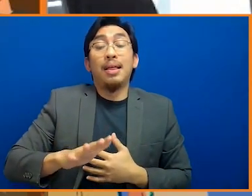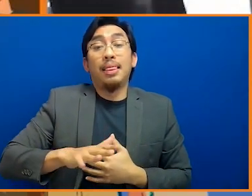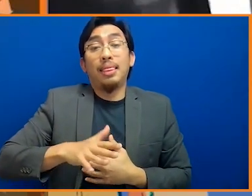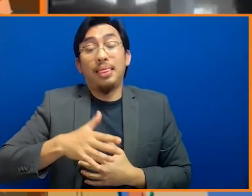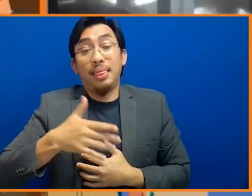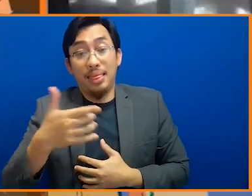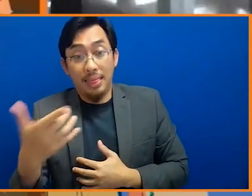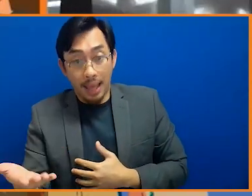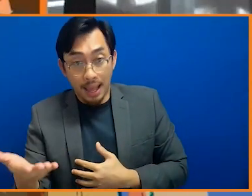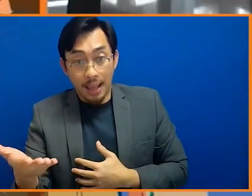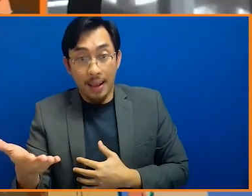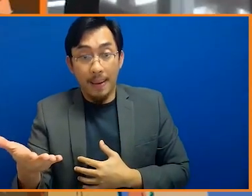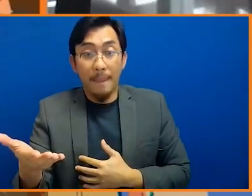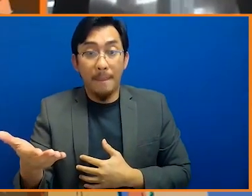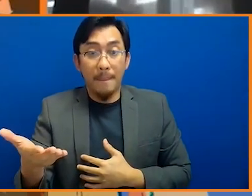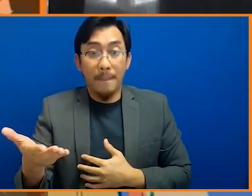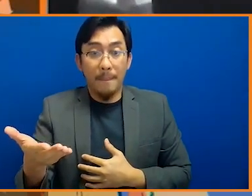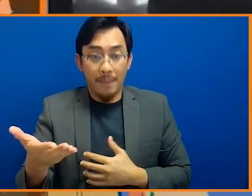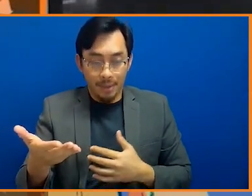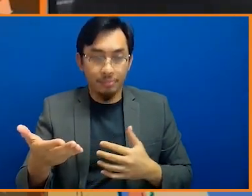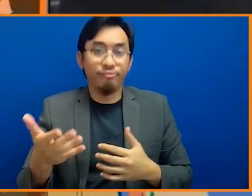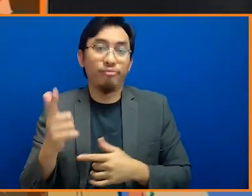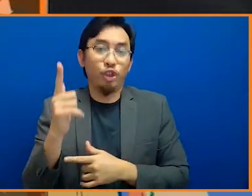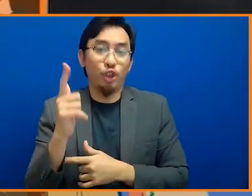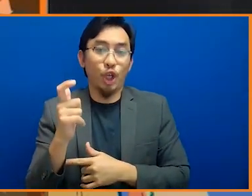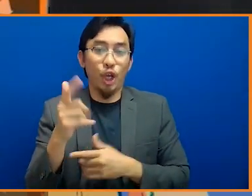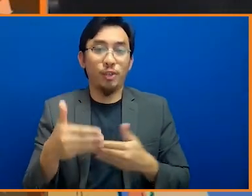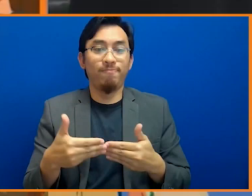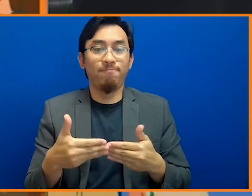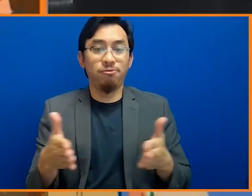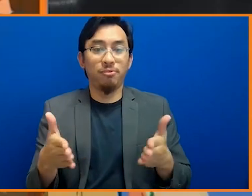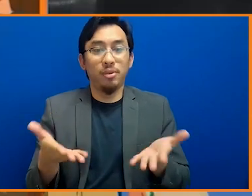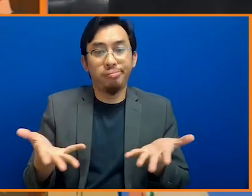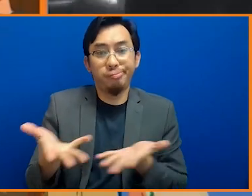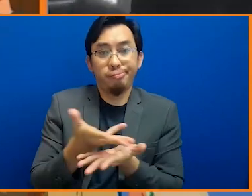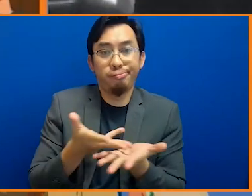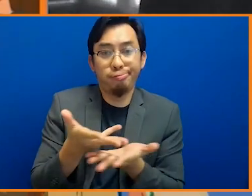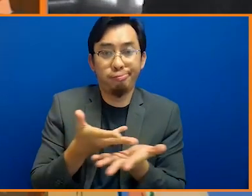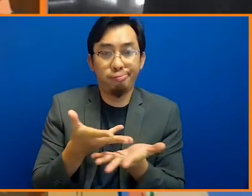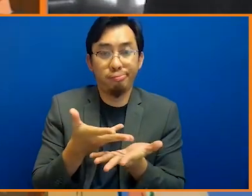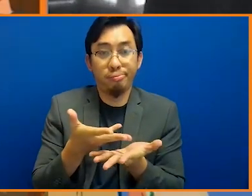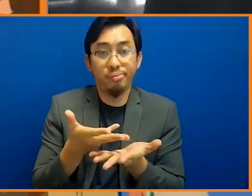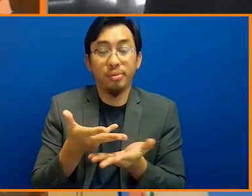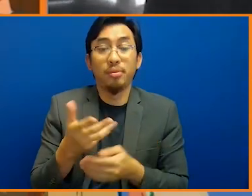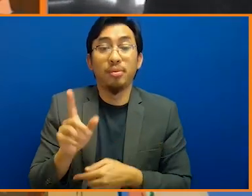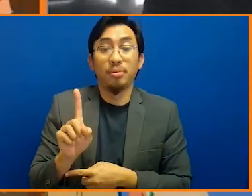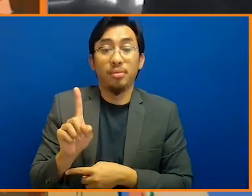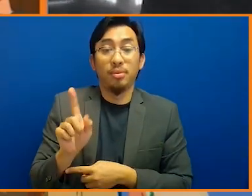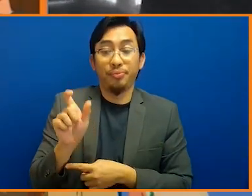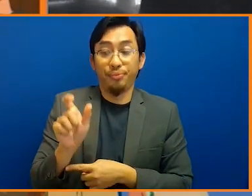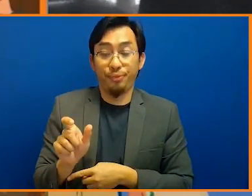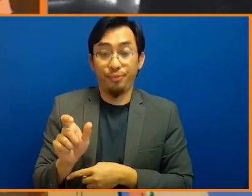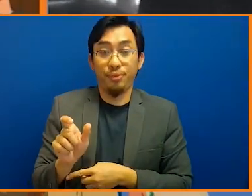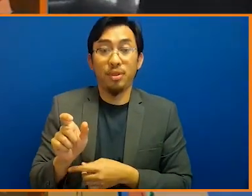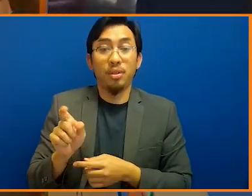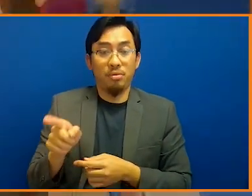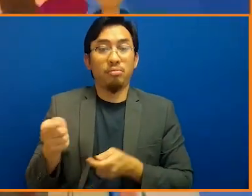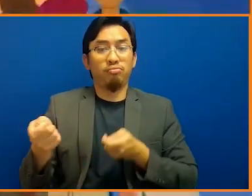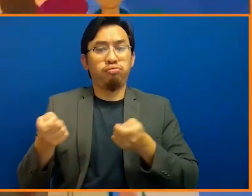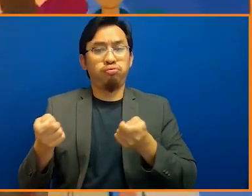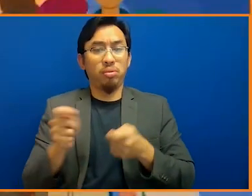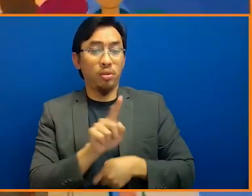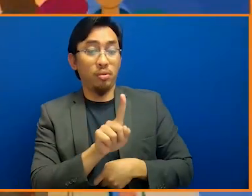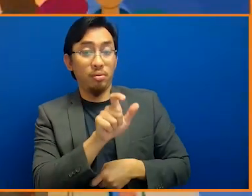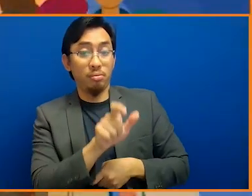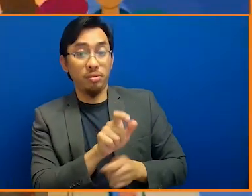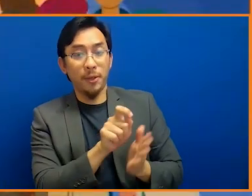Then, yeah, you can start discussion by selecting one person to be a coordinator and a